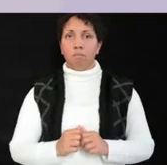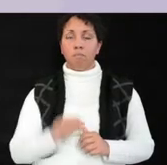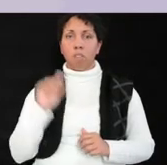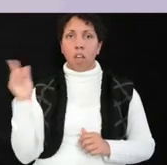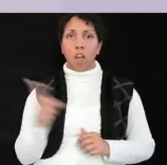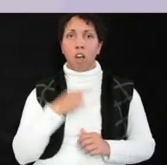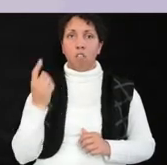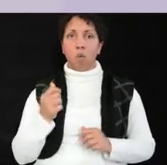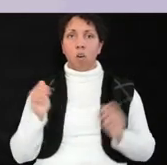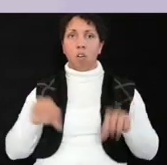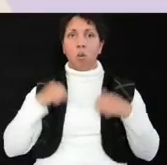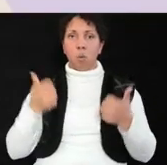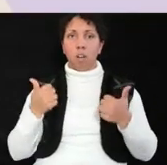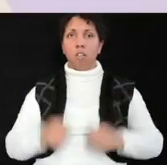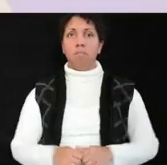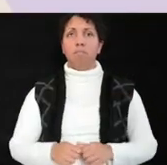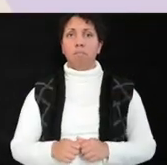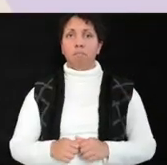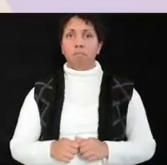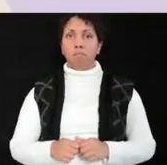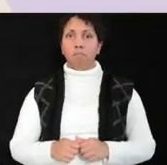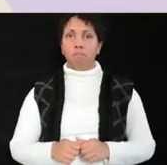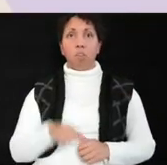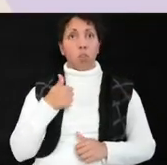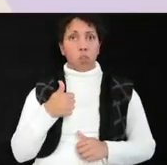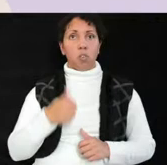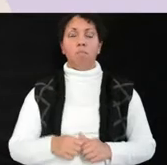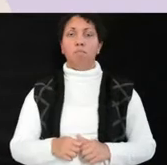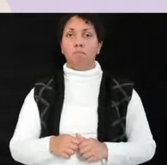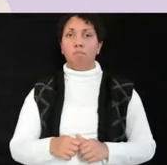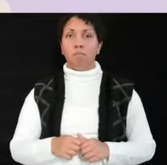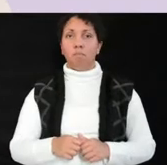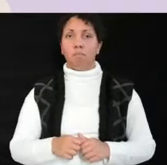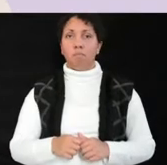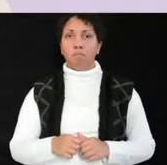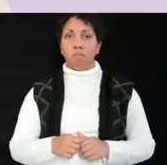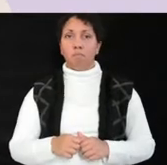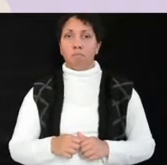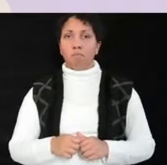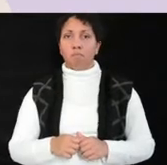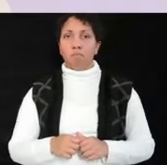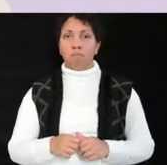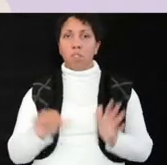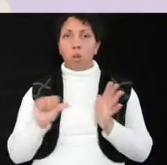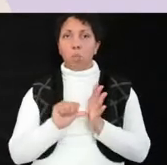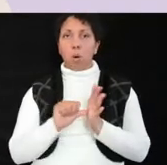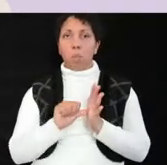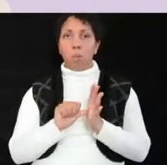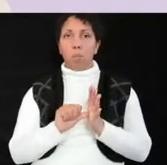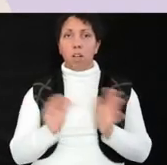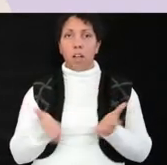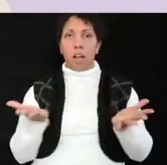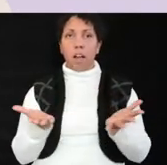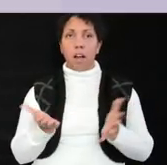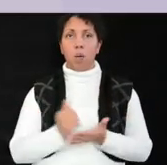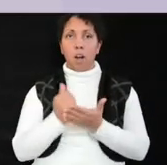their best to help. I see. If one of your foster children had a problem, how could you help